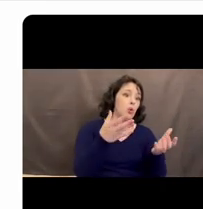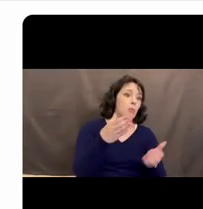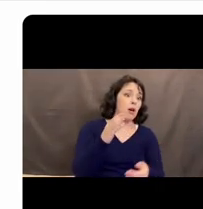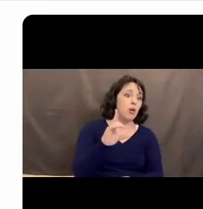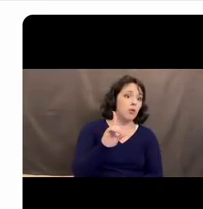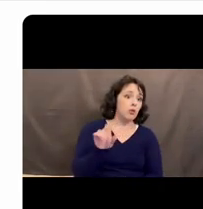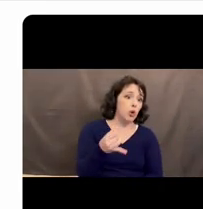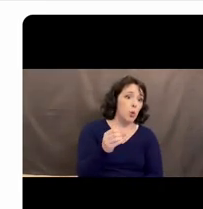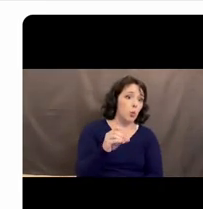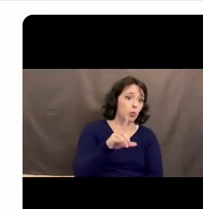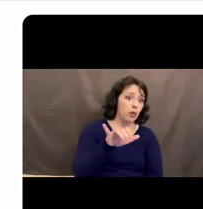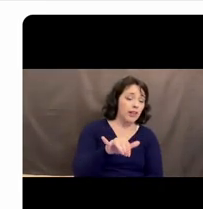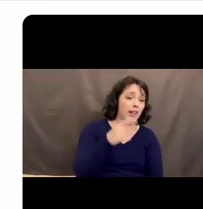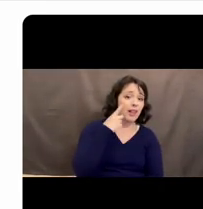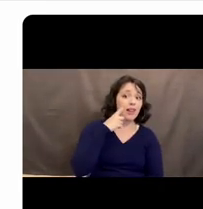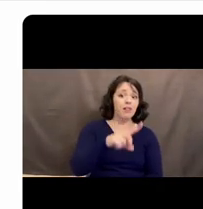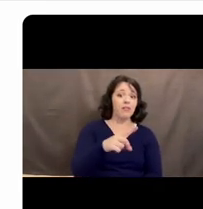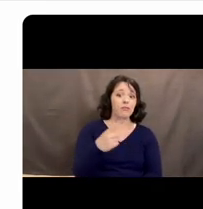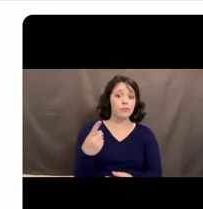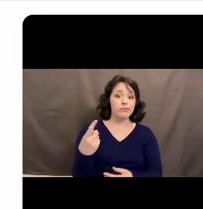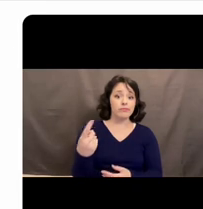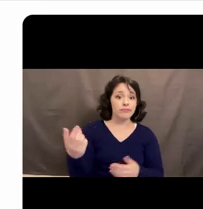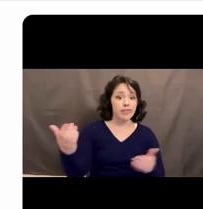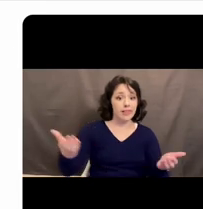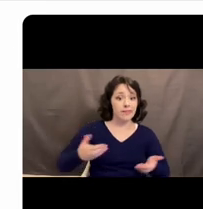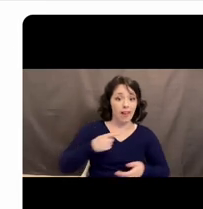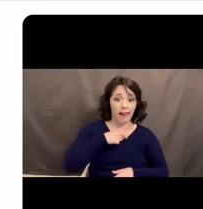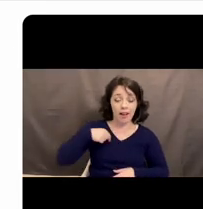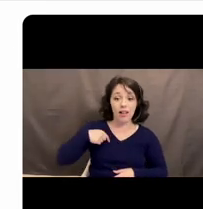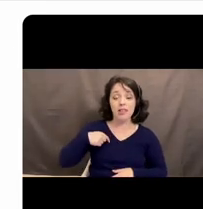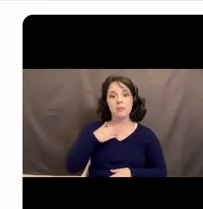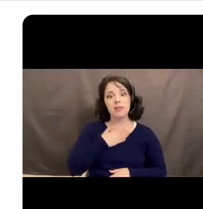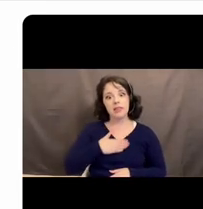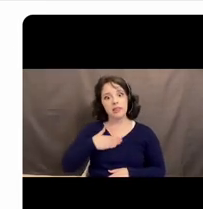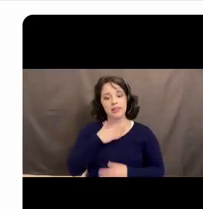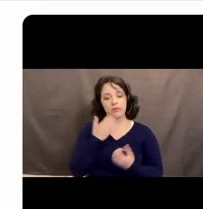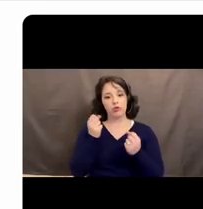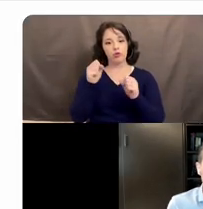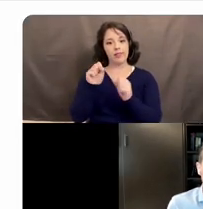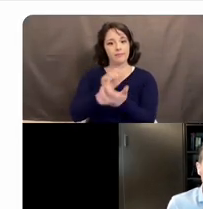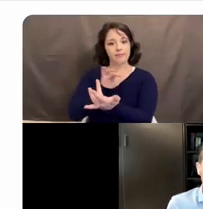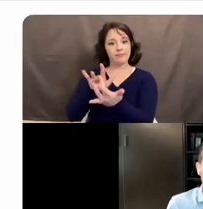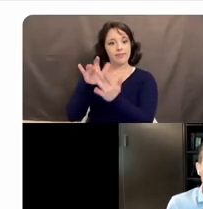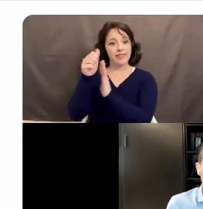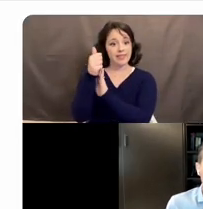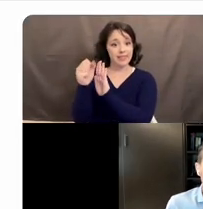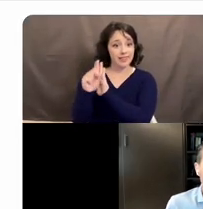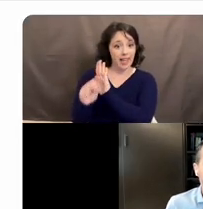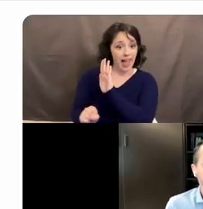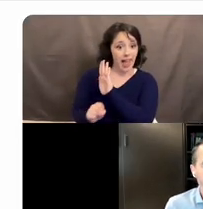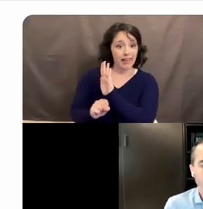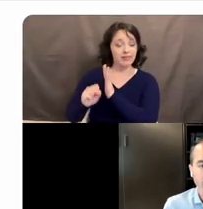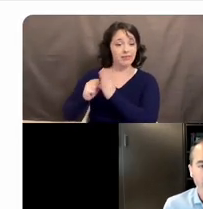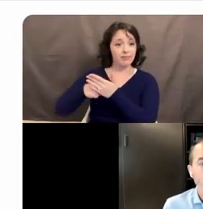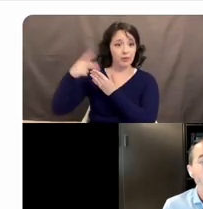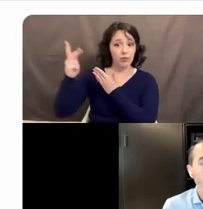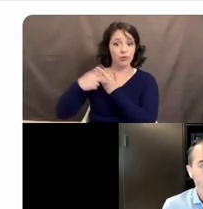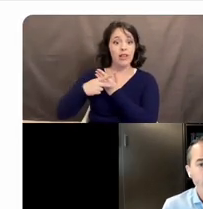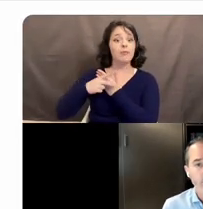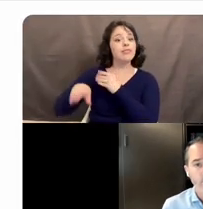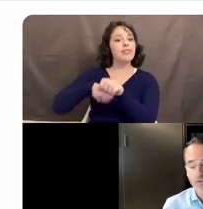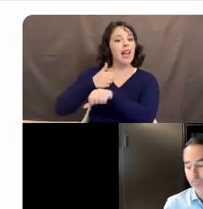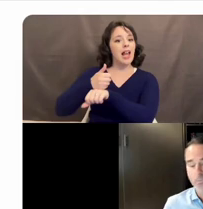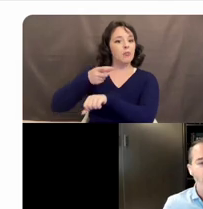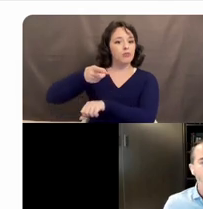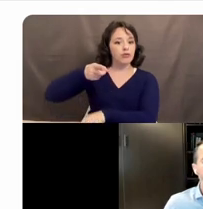list here. And please work with your ABLE state program to establish yourself as an organizational authorized representative.